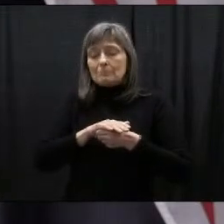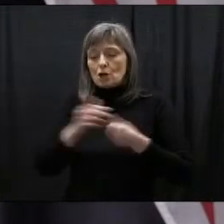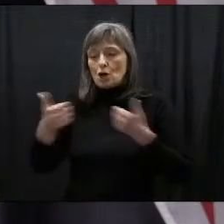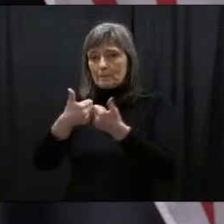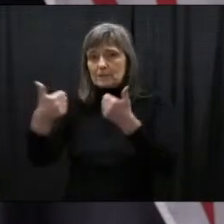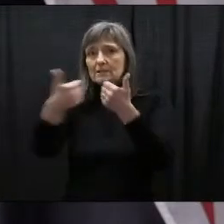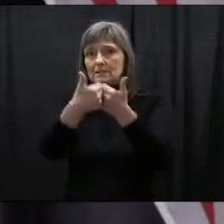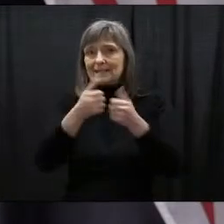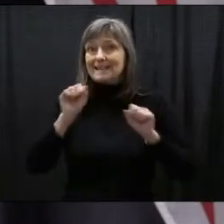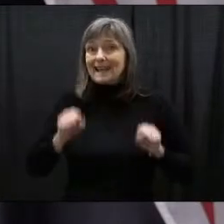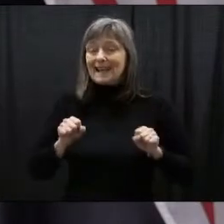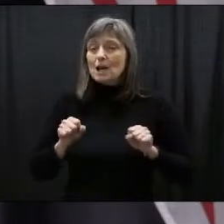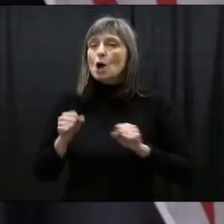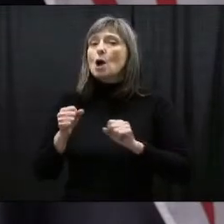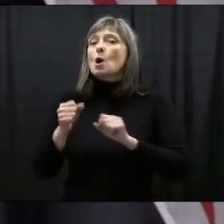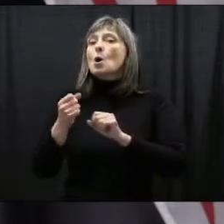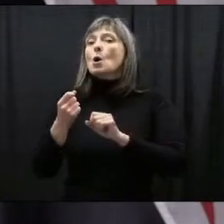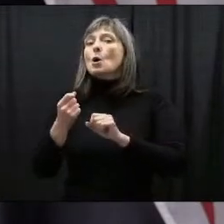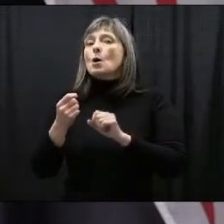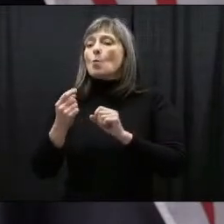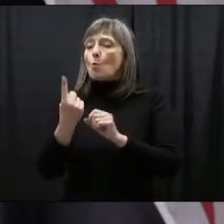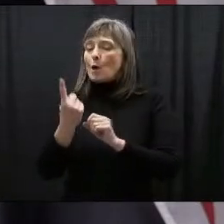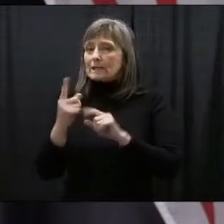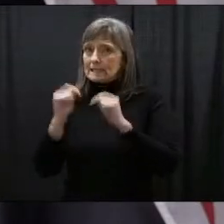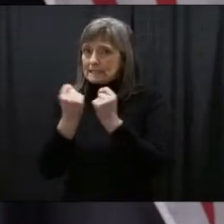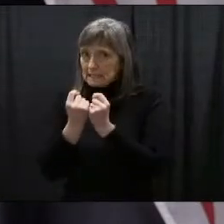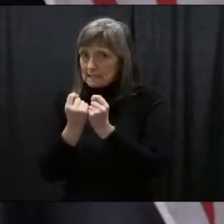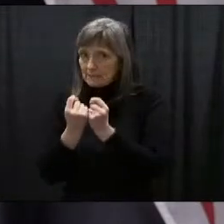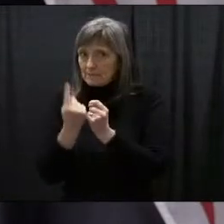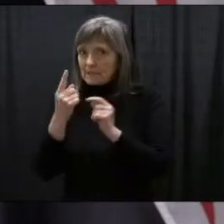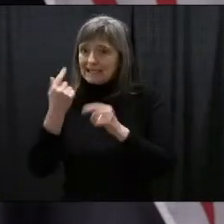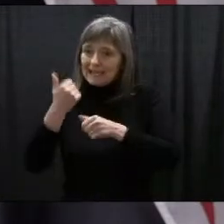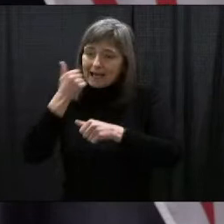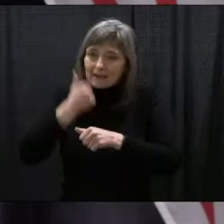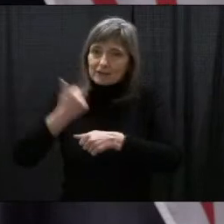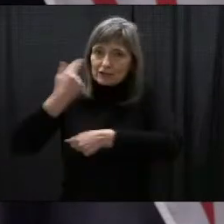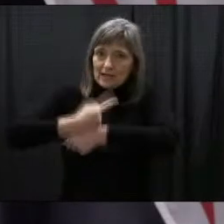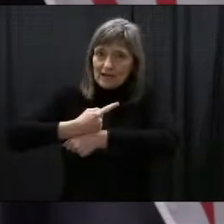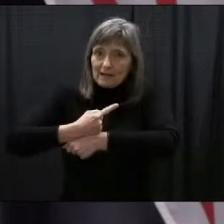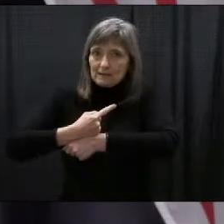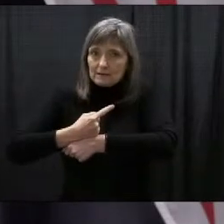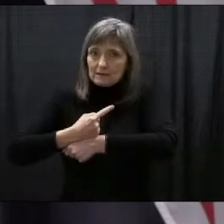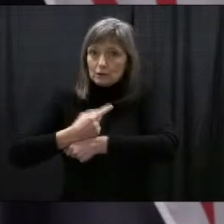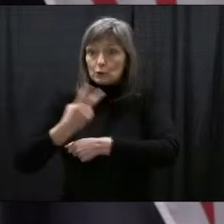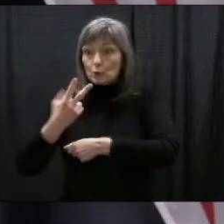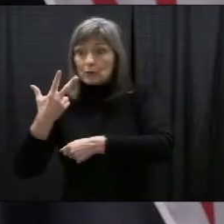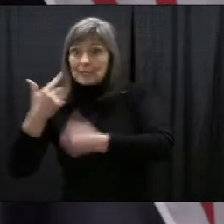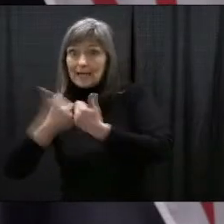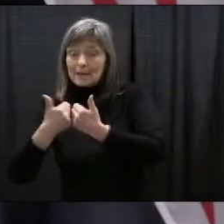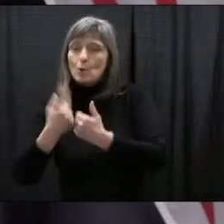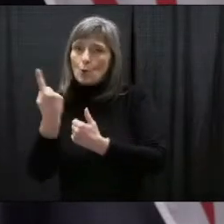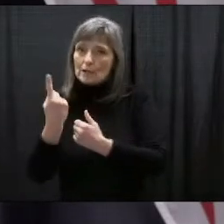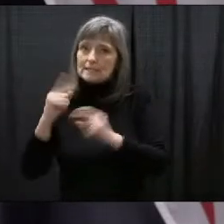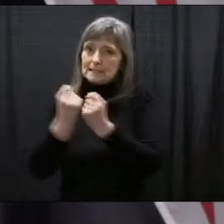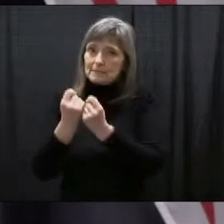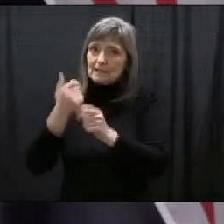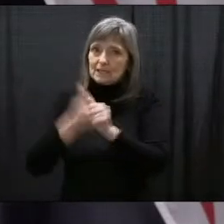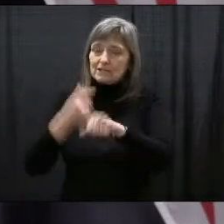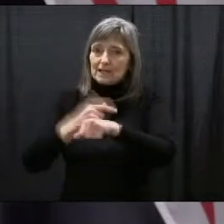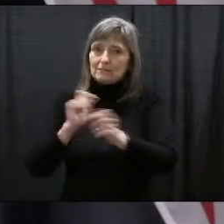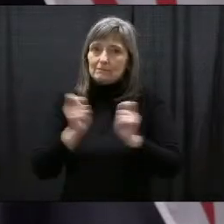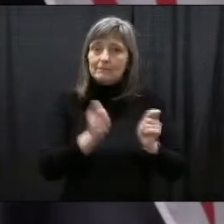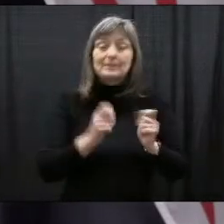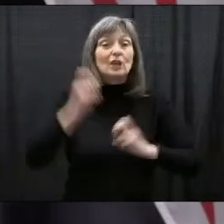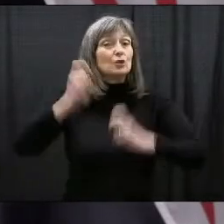day. They can play more than one game per day, but only against one single team. Tournaments are not yet permitted, and essentially this